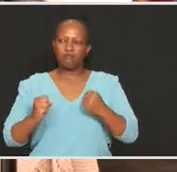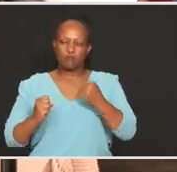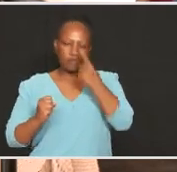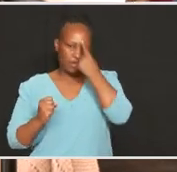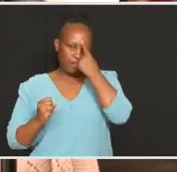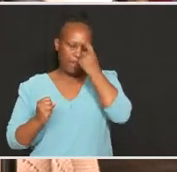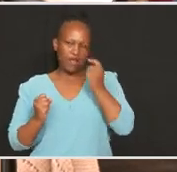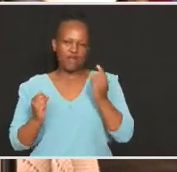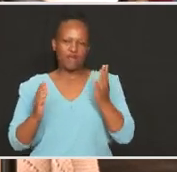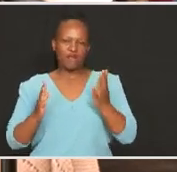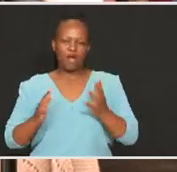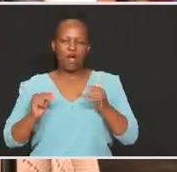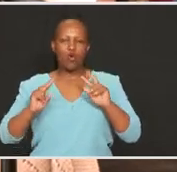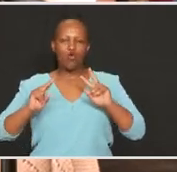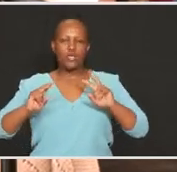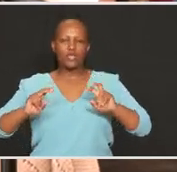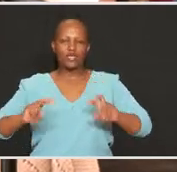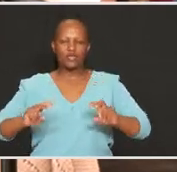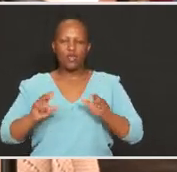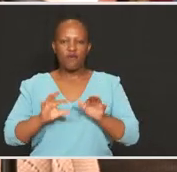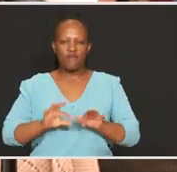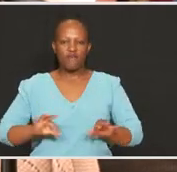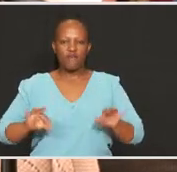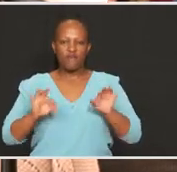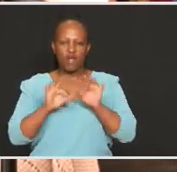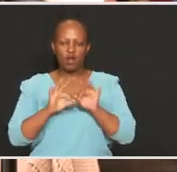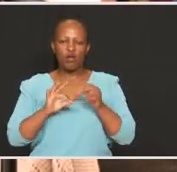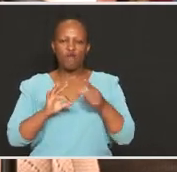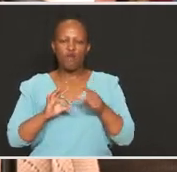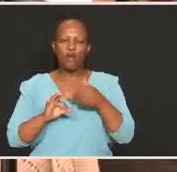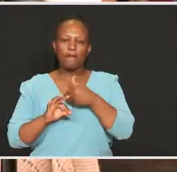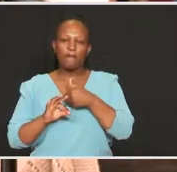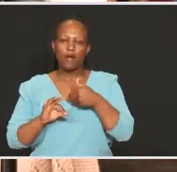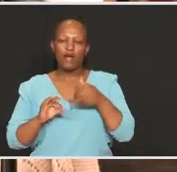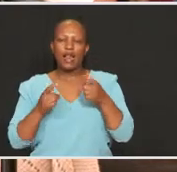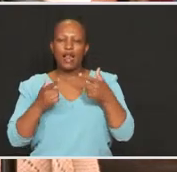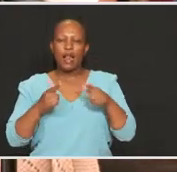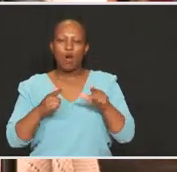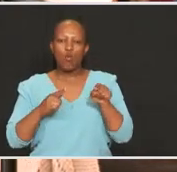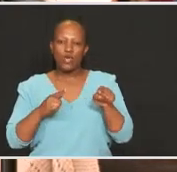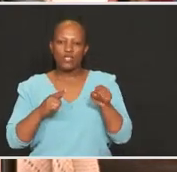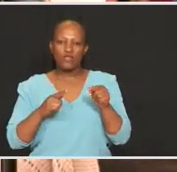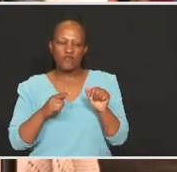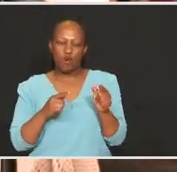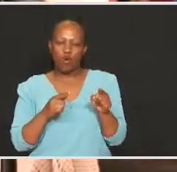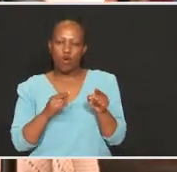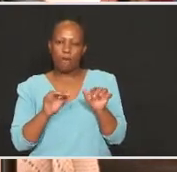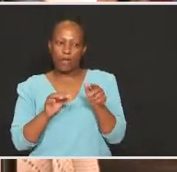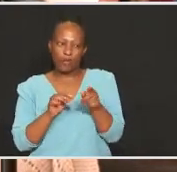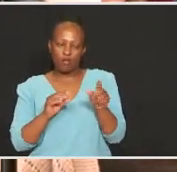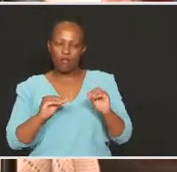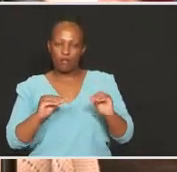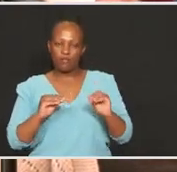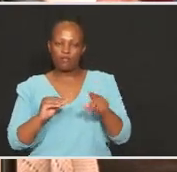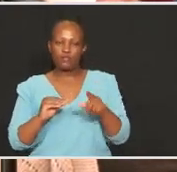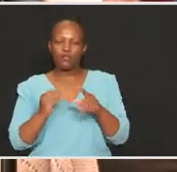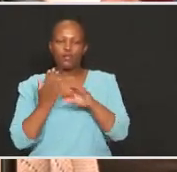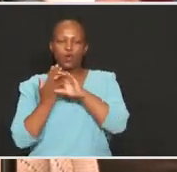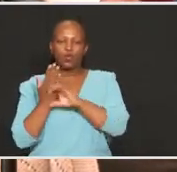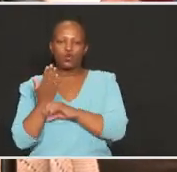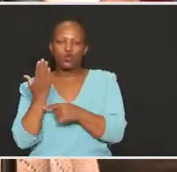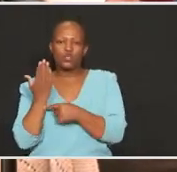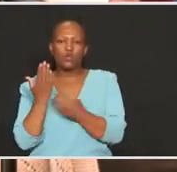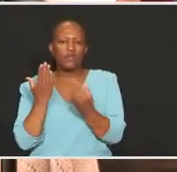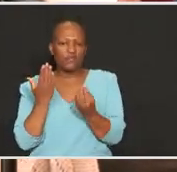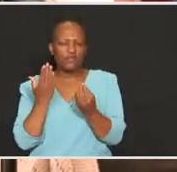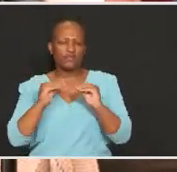the research regarding the value of mother tongue education we are fortunate to have the constitutional right in South Africa to mother